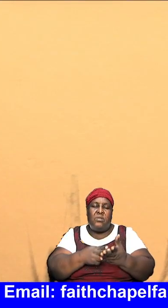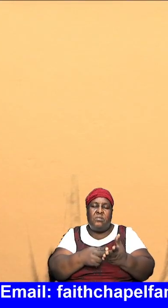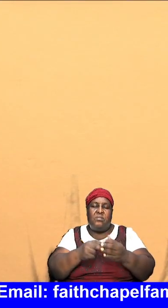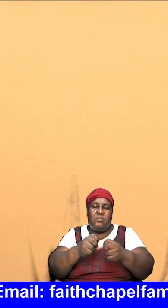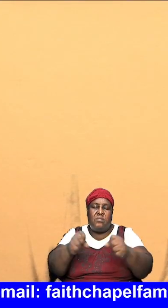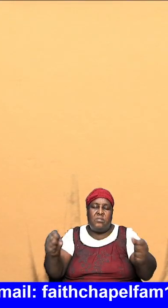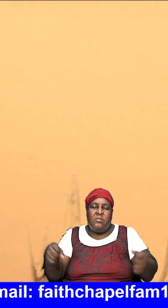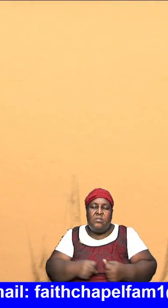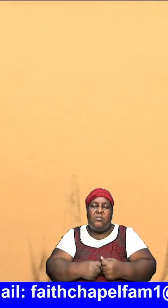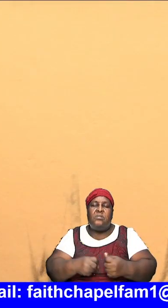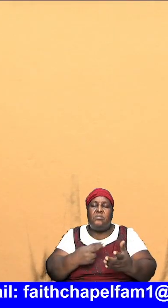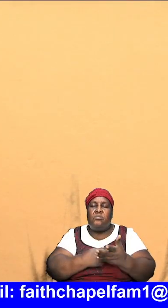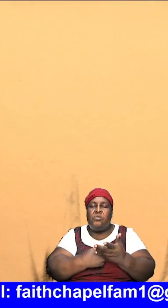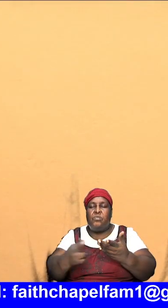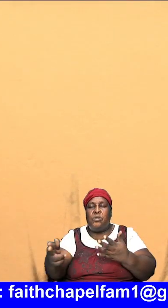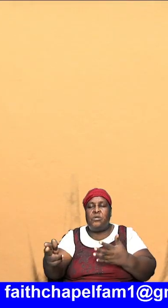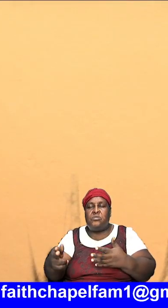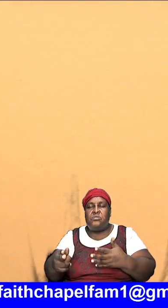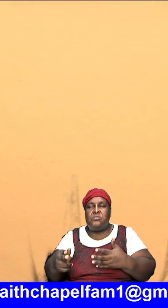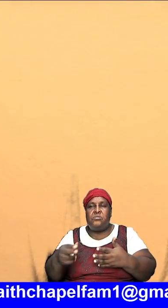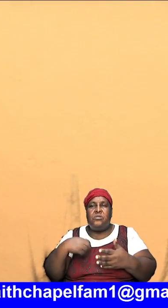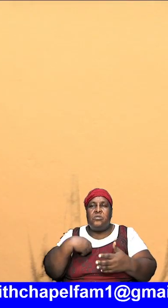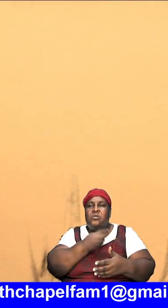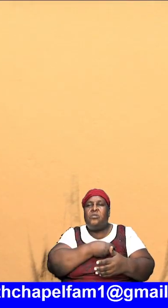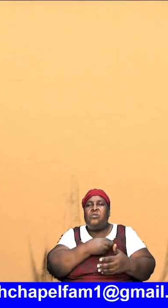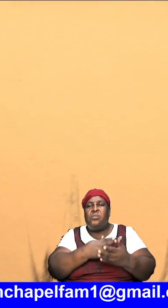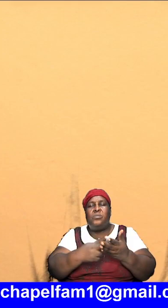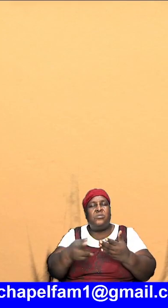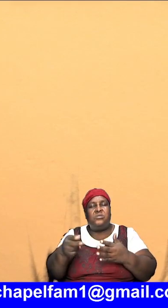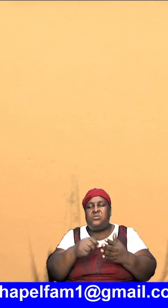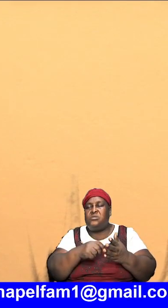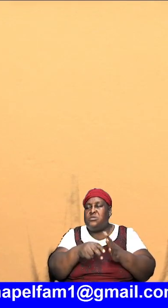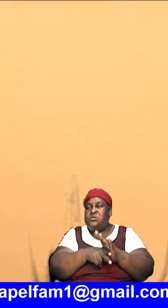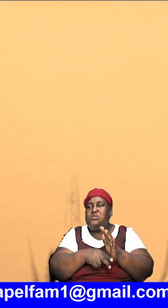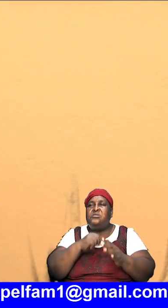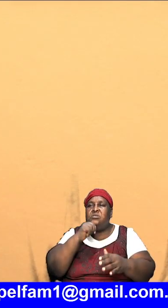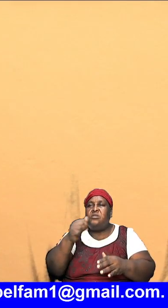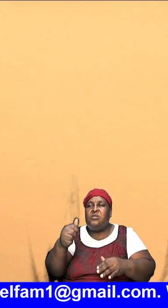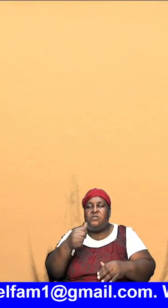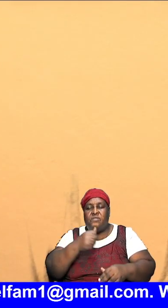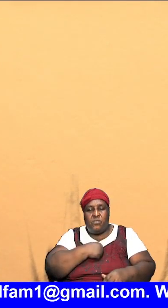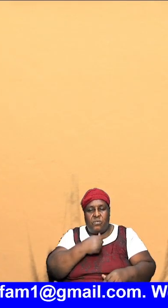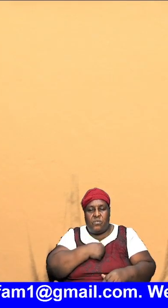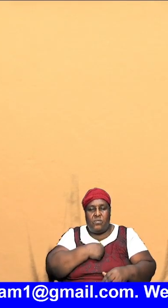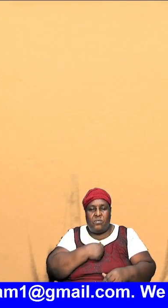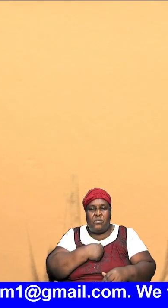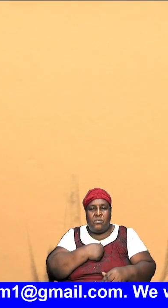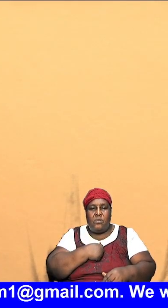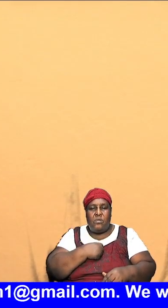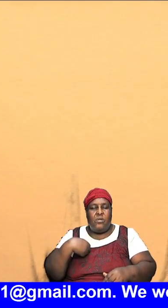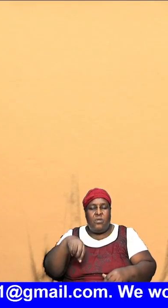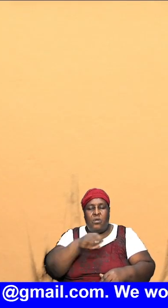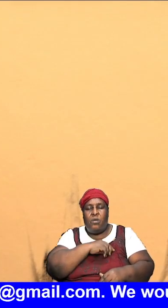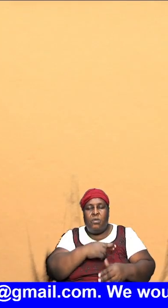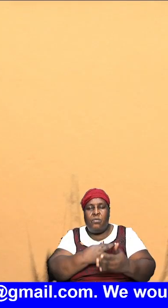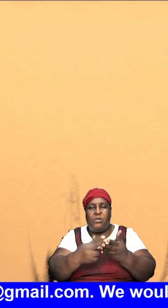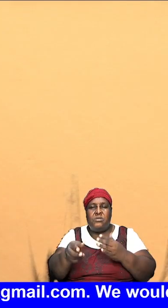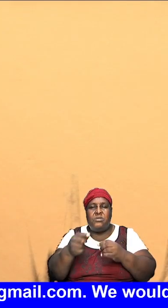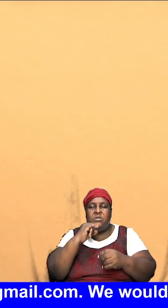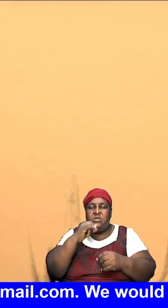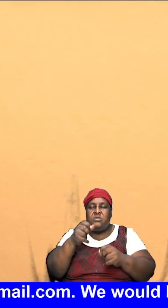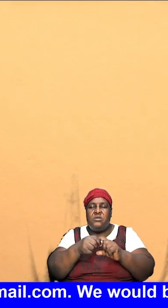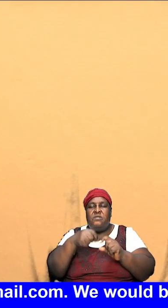of being righteous. Because our righteousness is not of our own. Our righteousness is of God. We thank